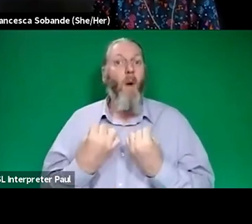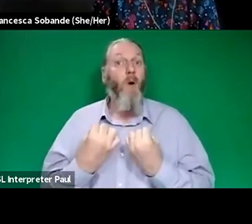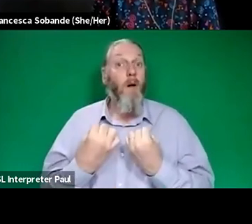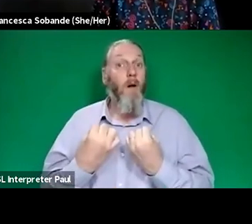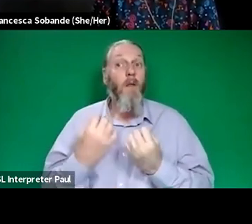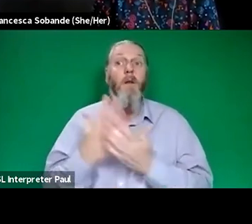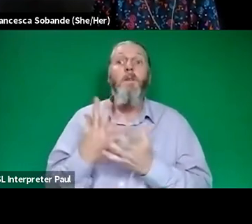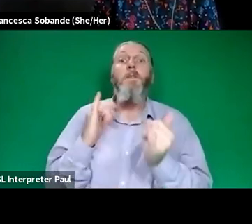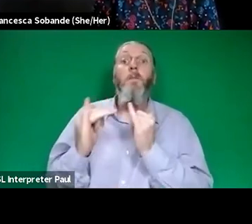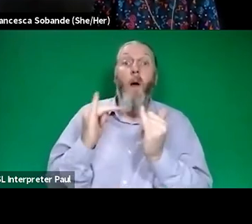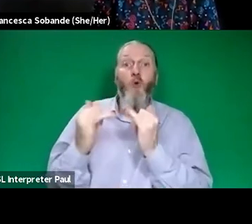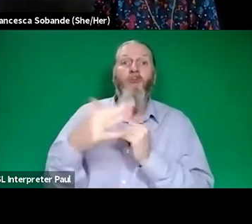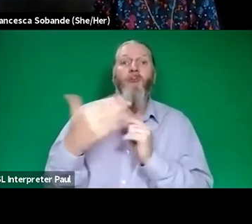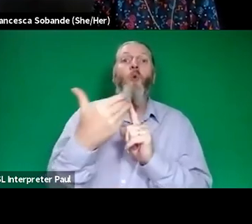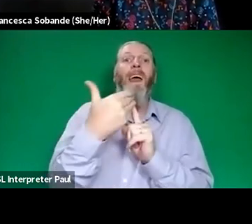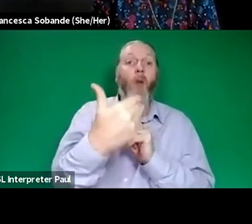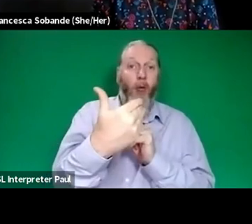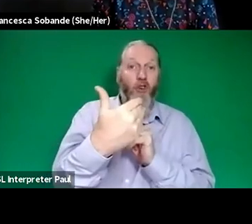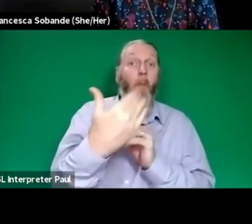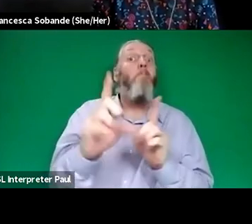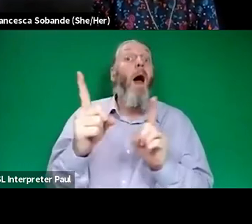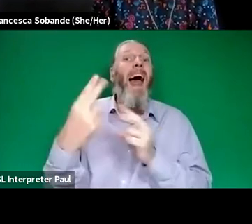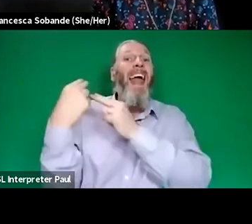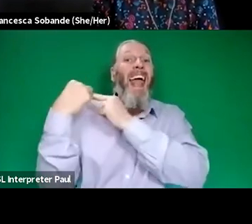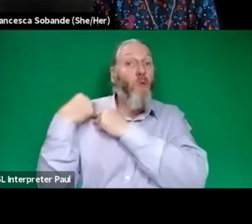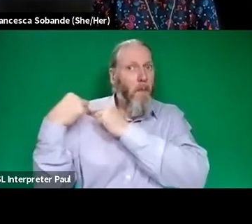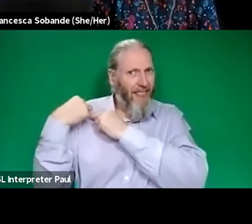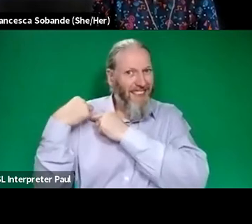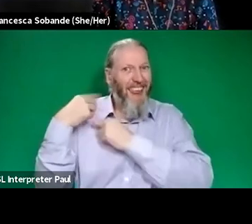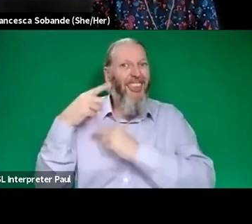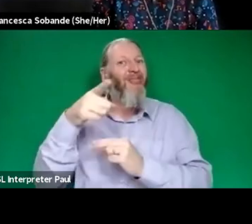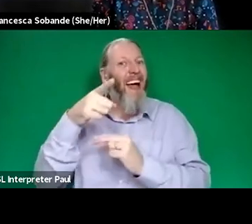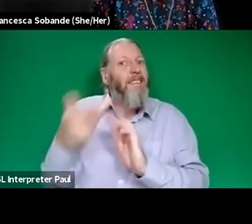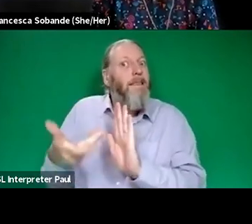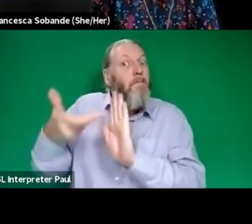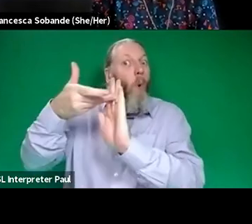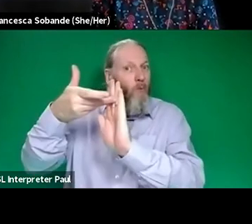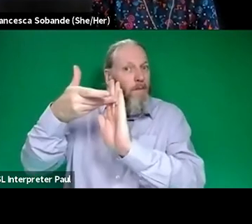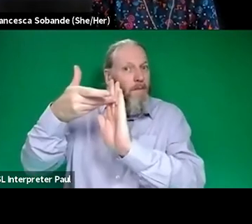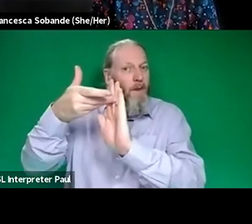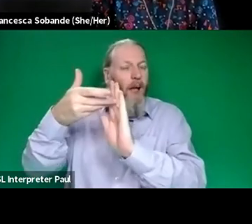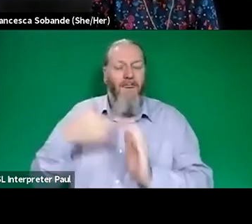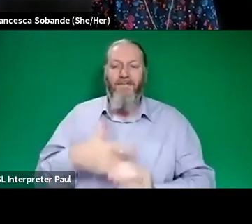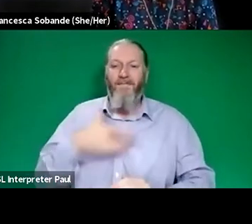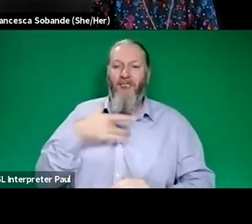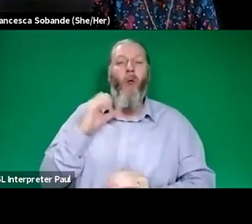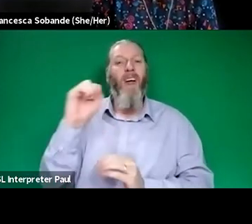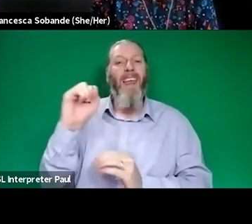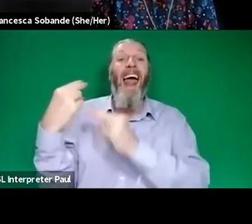accountability has to go beyond that mild acknowledgement and has to encompass actions towards